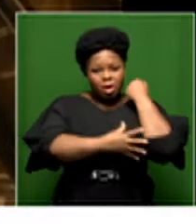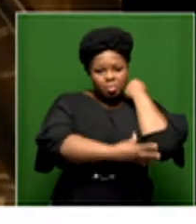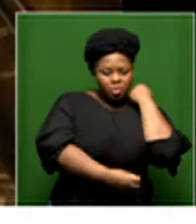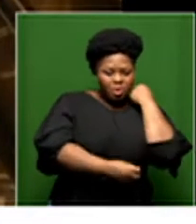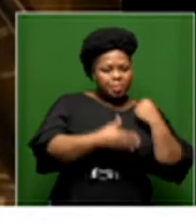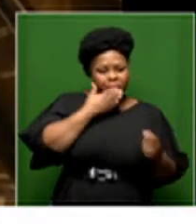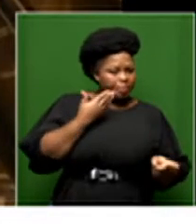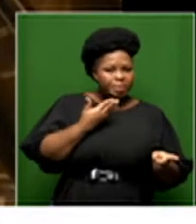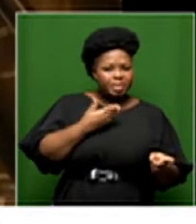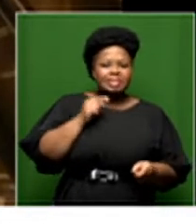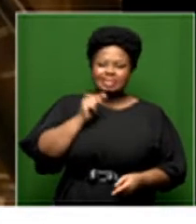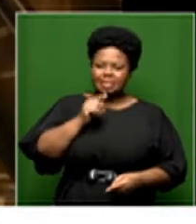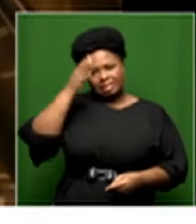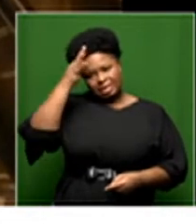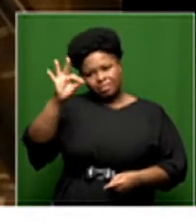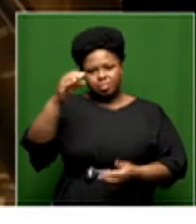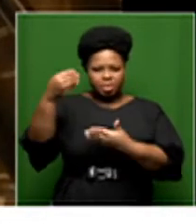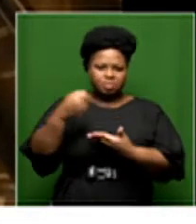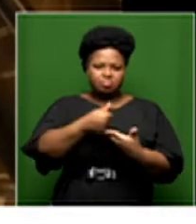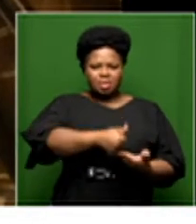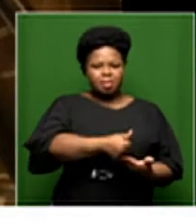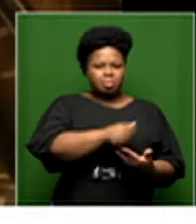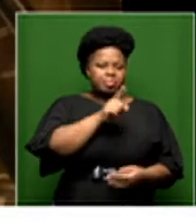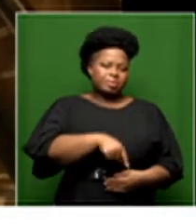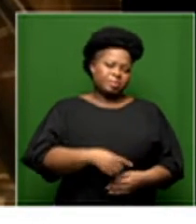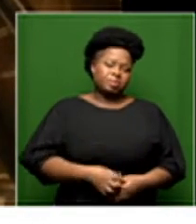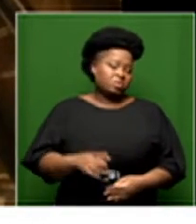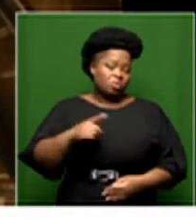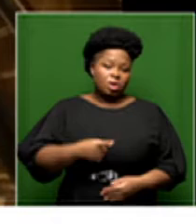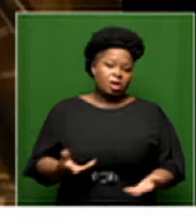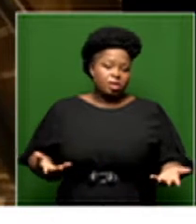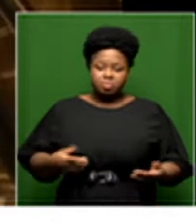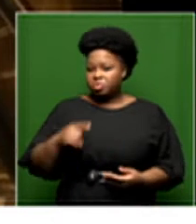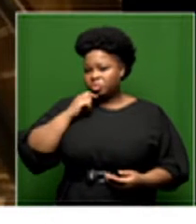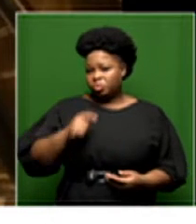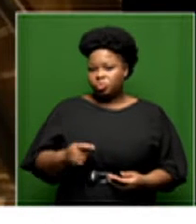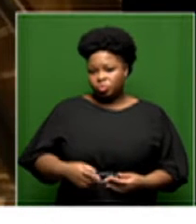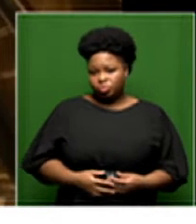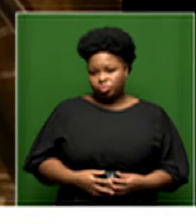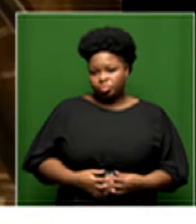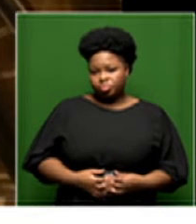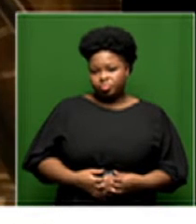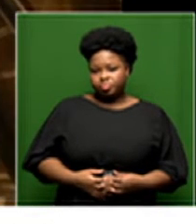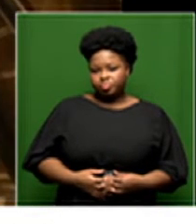it, this is really where the government needs to step up. In the end of the day, it is